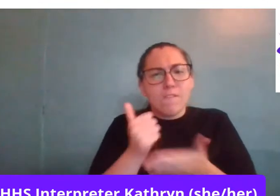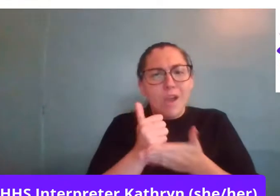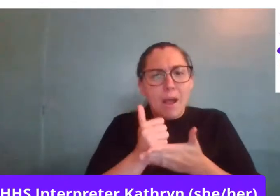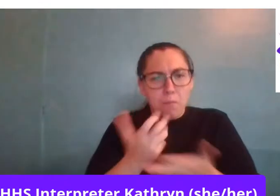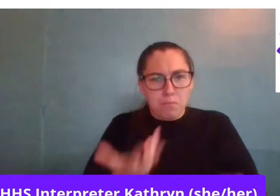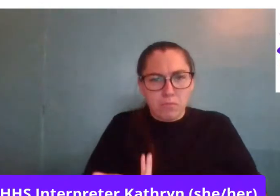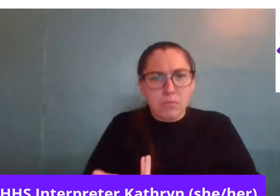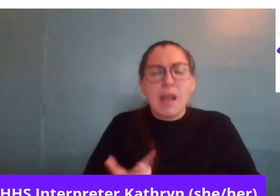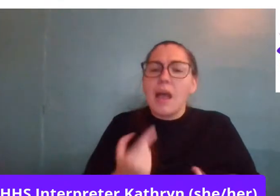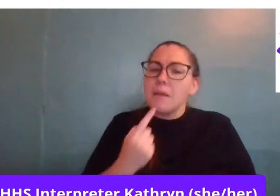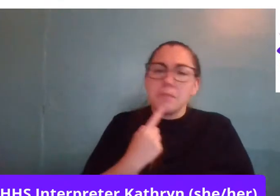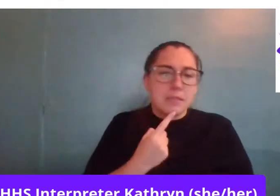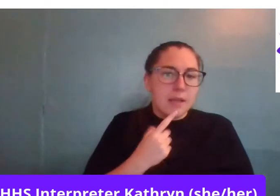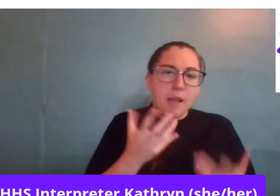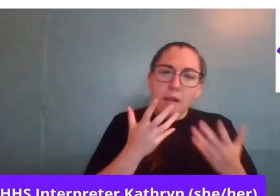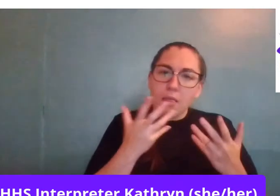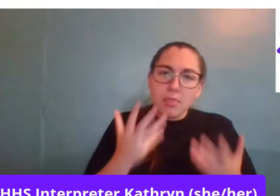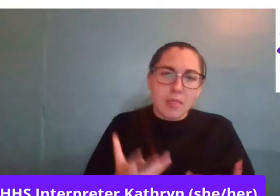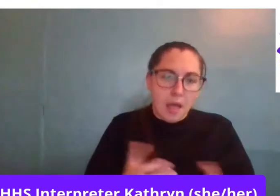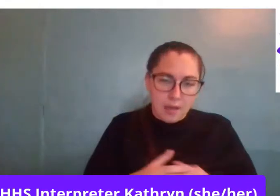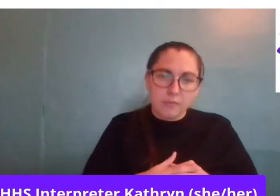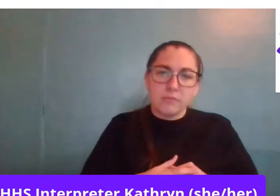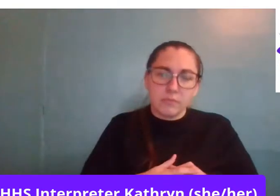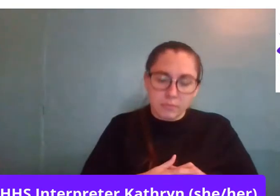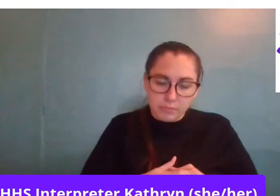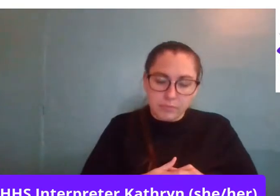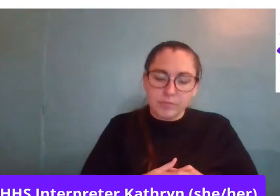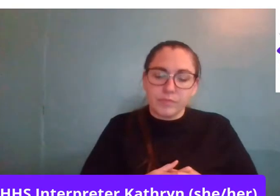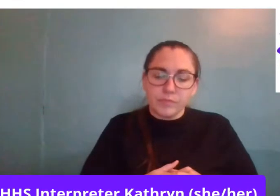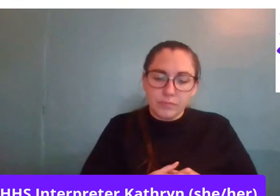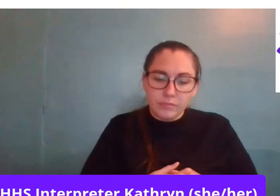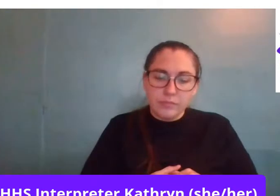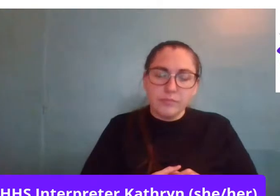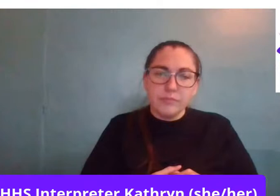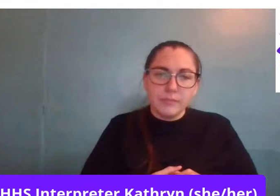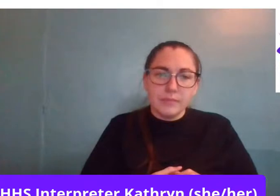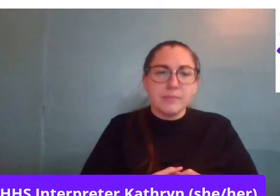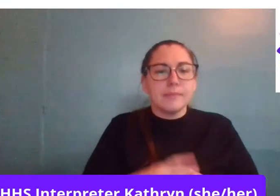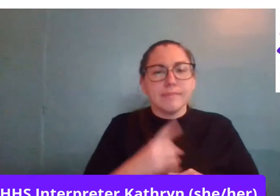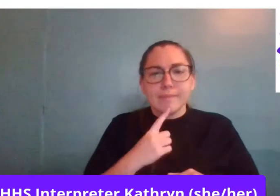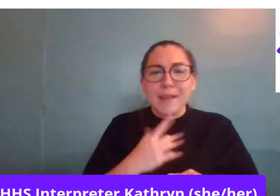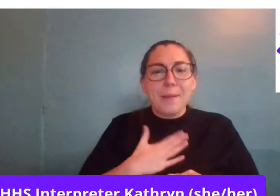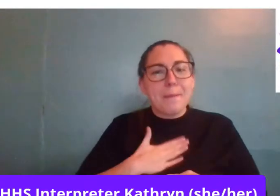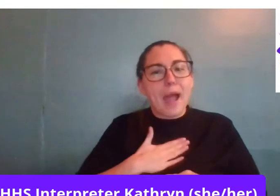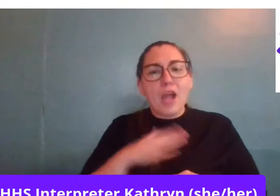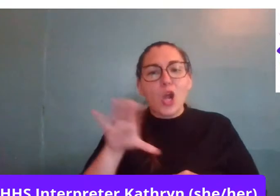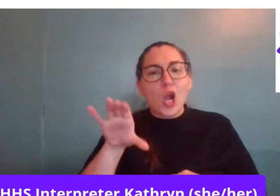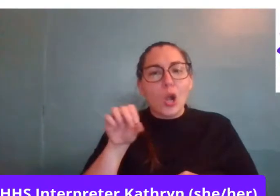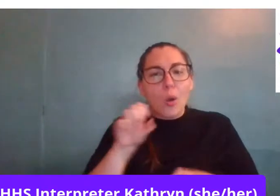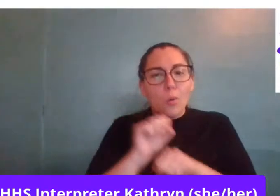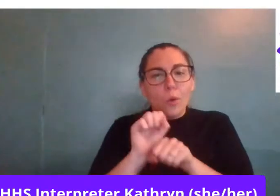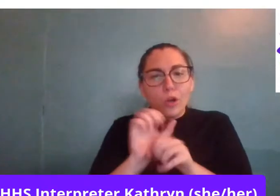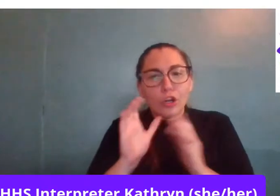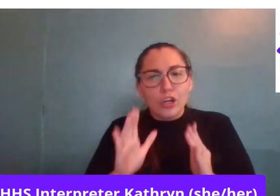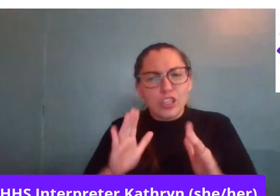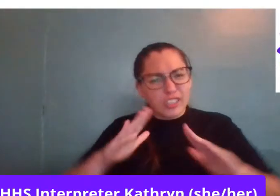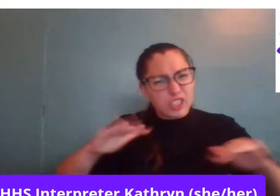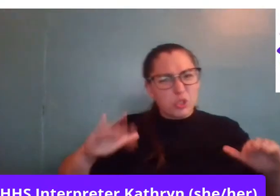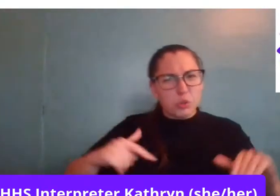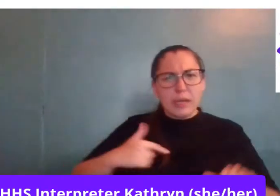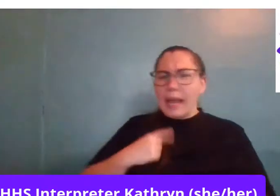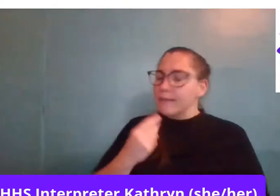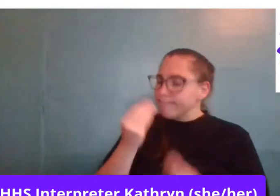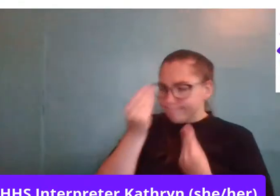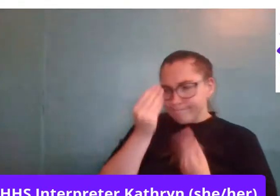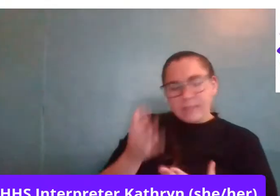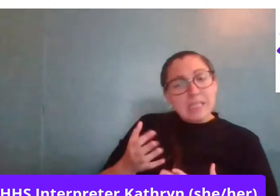I've been saying a lot lately to my coworkers, my children, trust your gut.